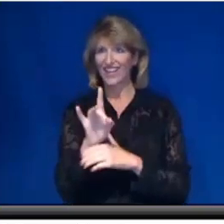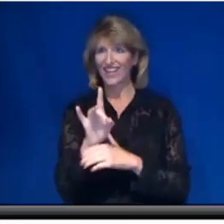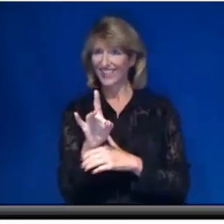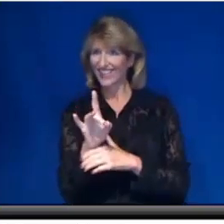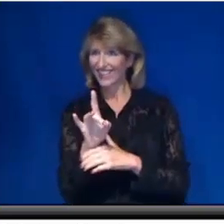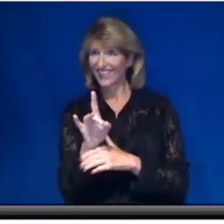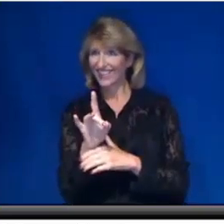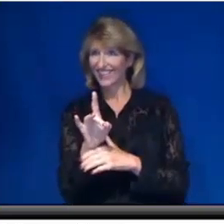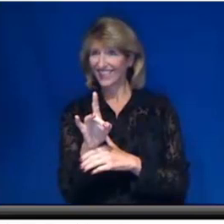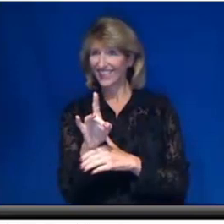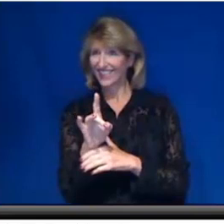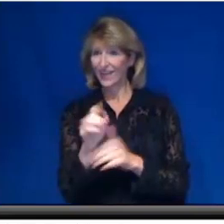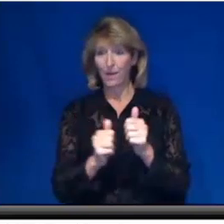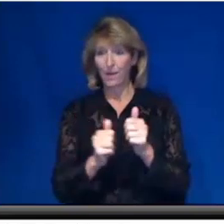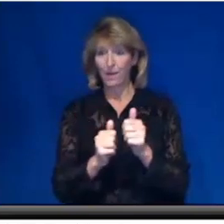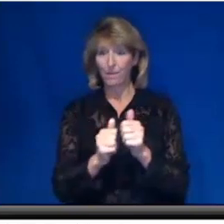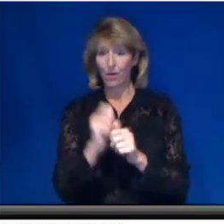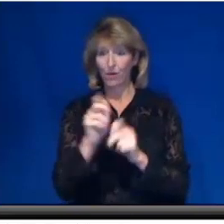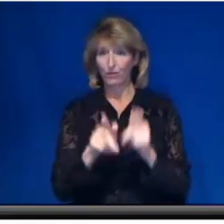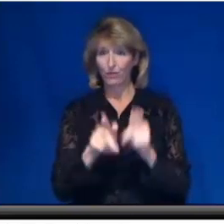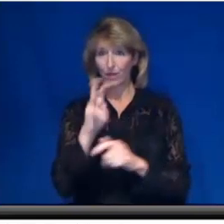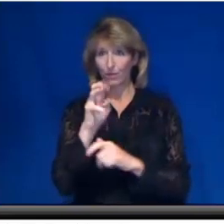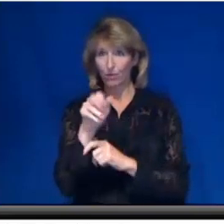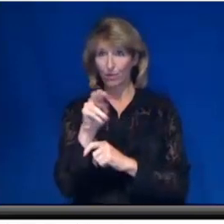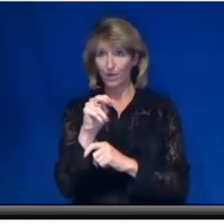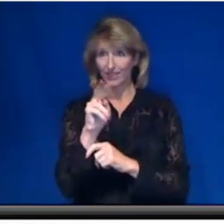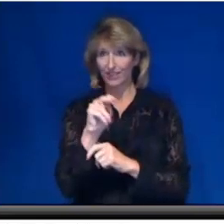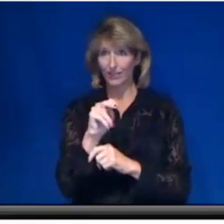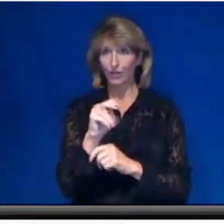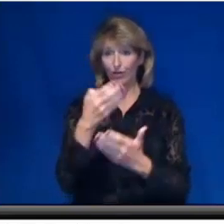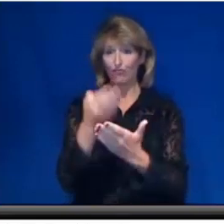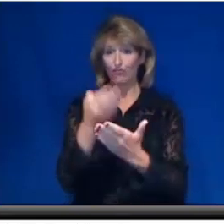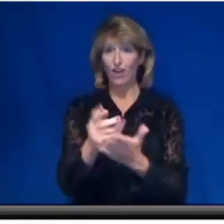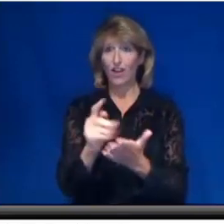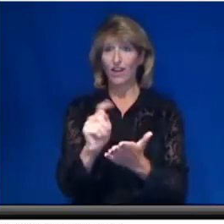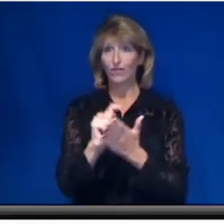treatment programs that service individuals under the age of 18.